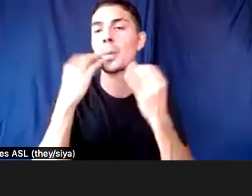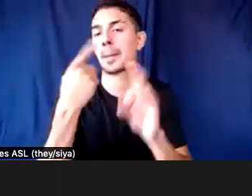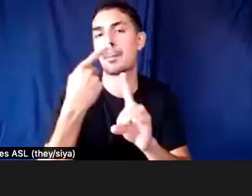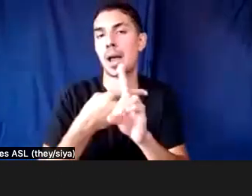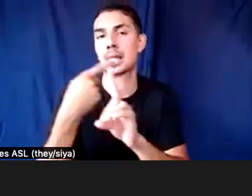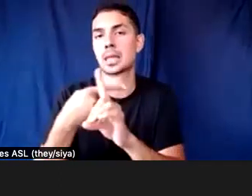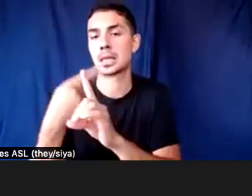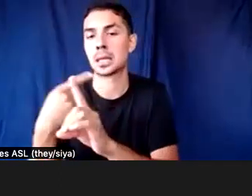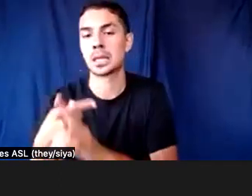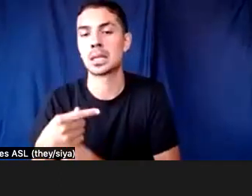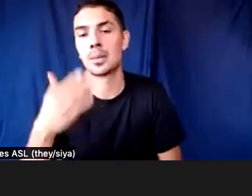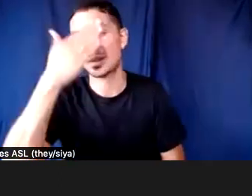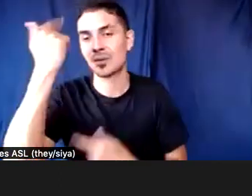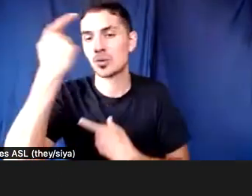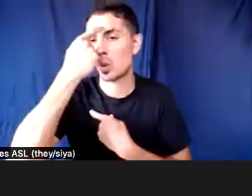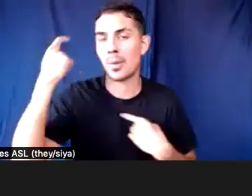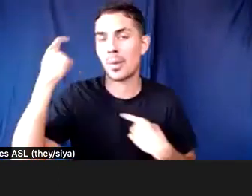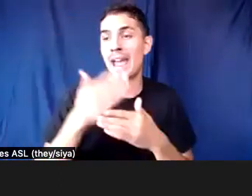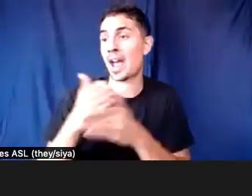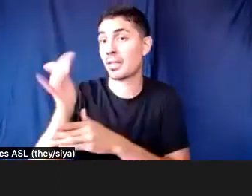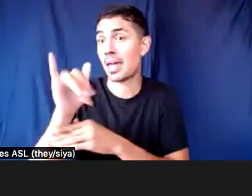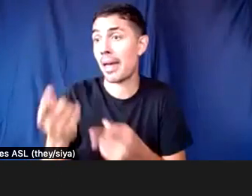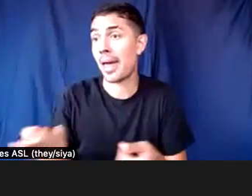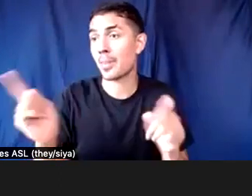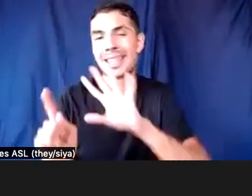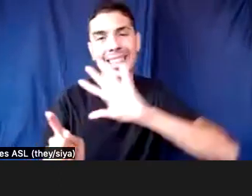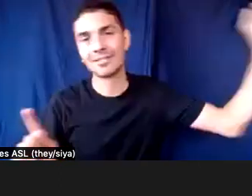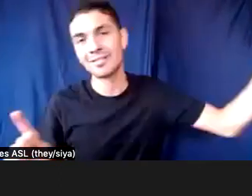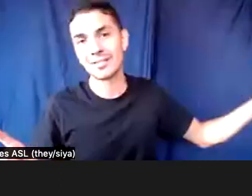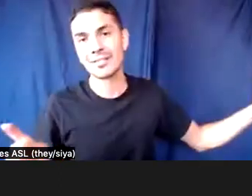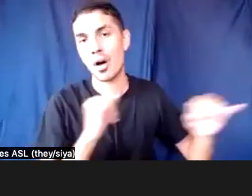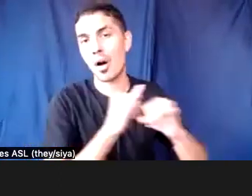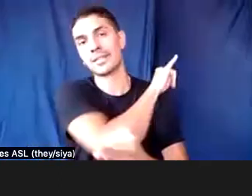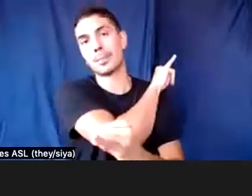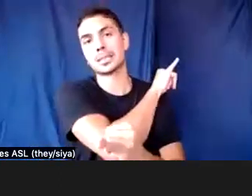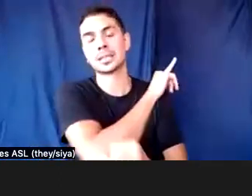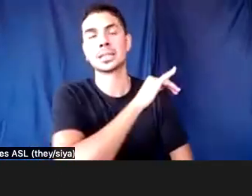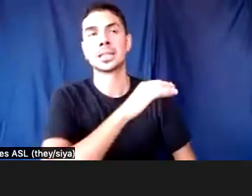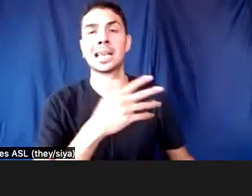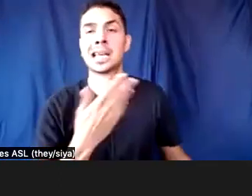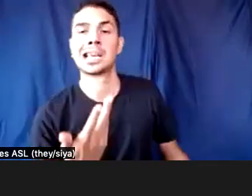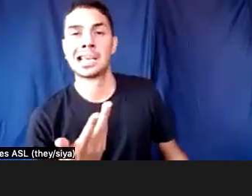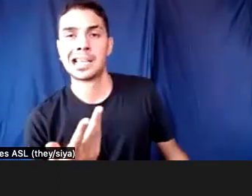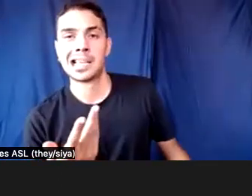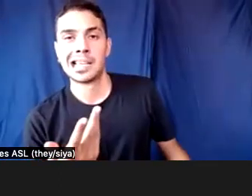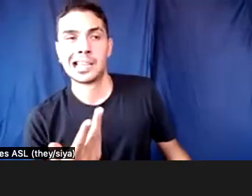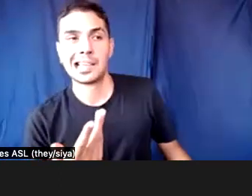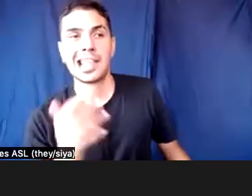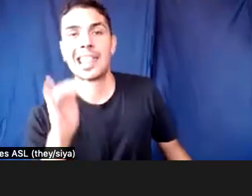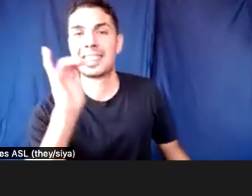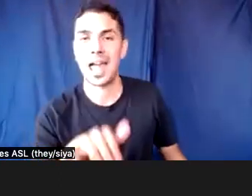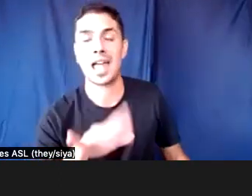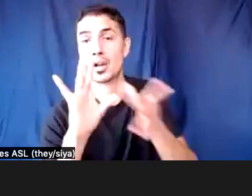know, because of the trauma. So, you know, just kind of uplifting the comments